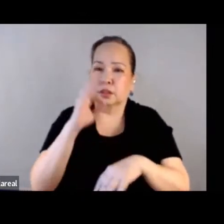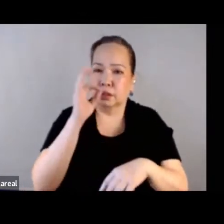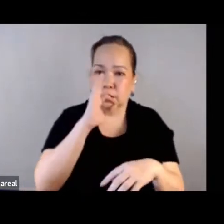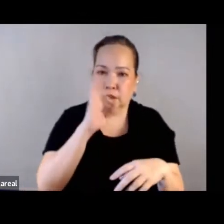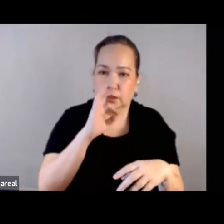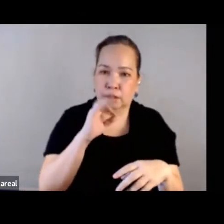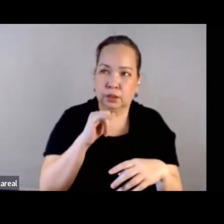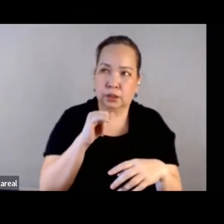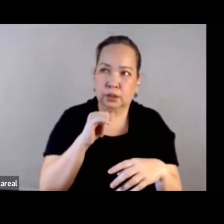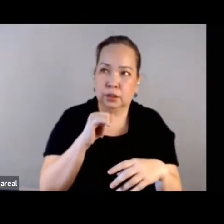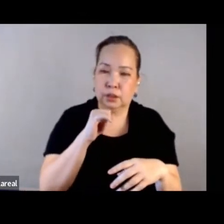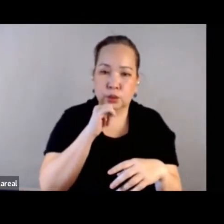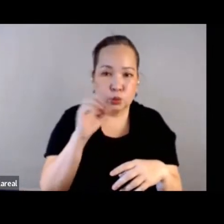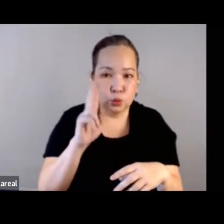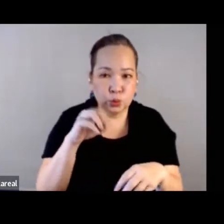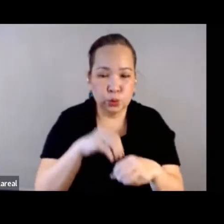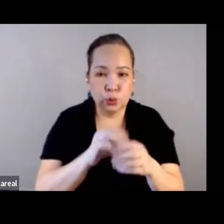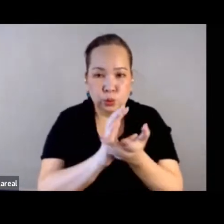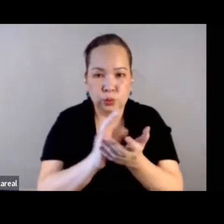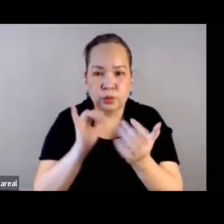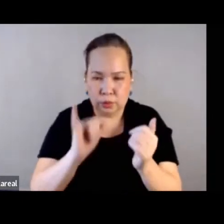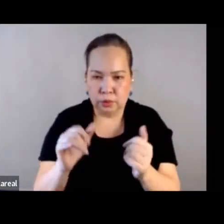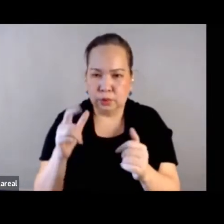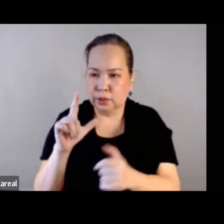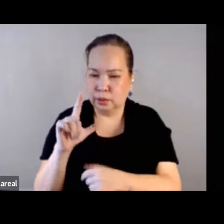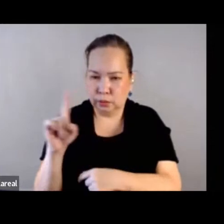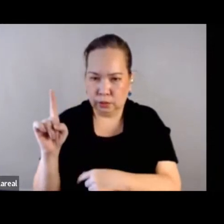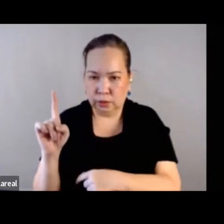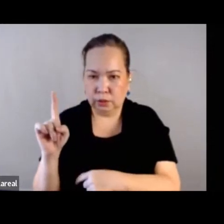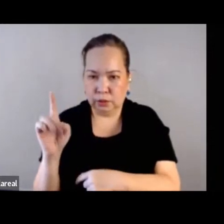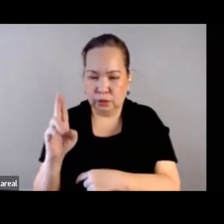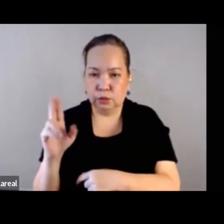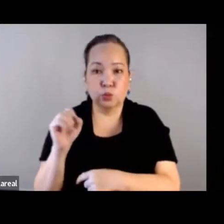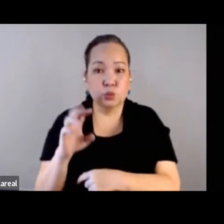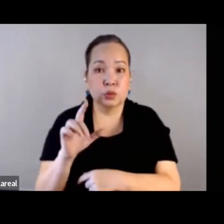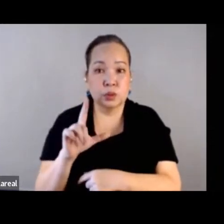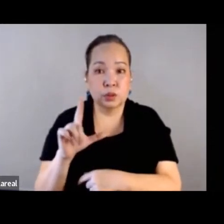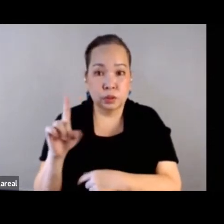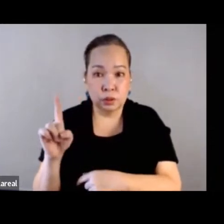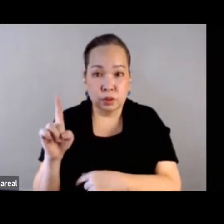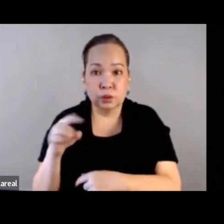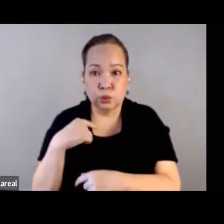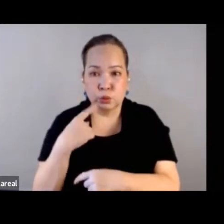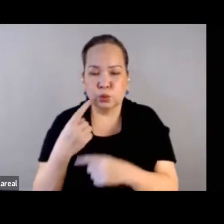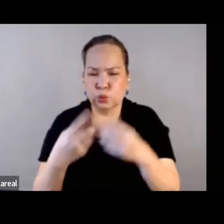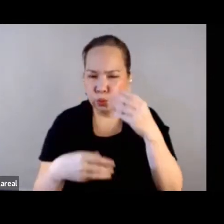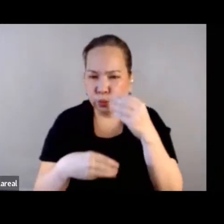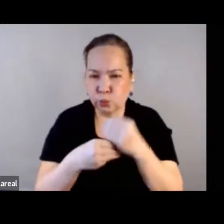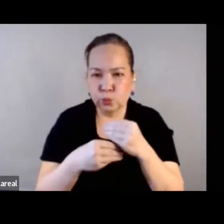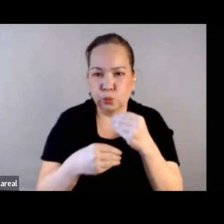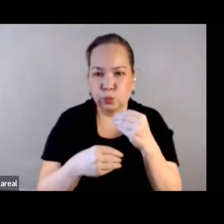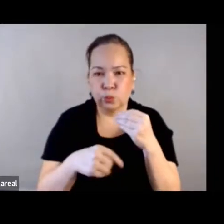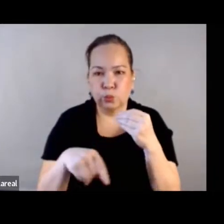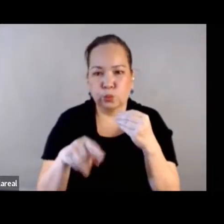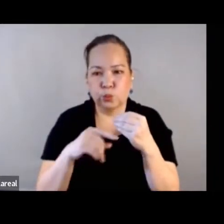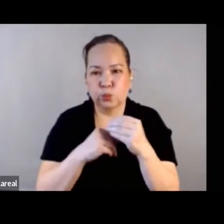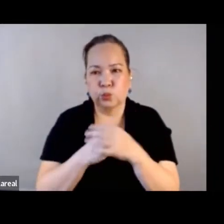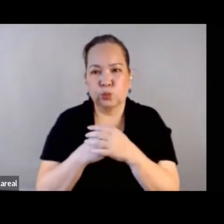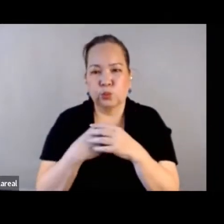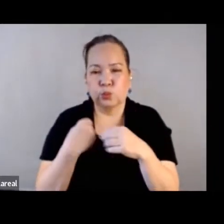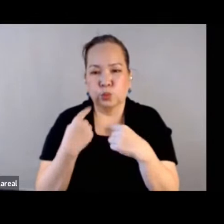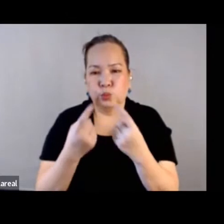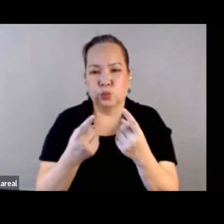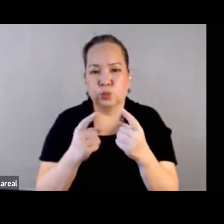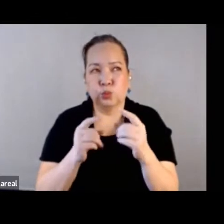the community. The mother tongue can still be used as an exception, or the mother tongue can be used as supplement while teaching in